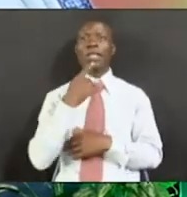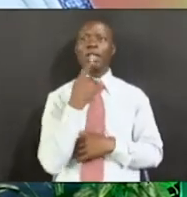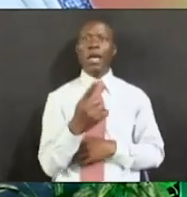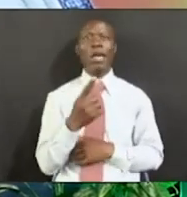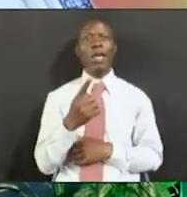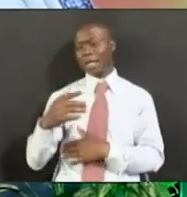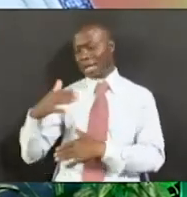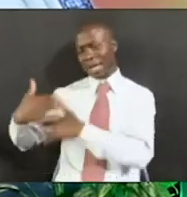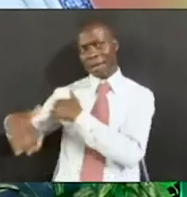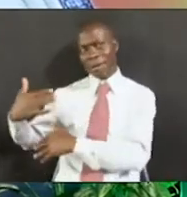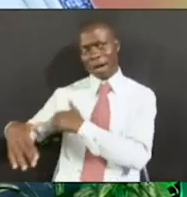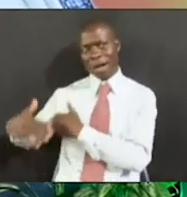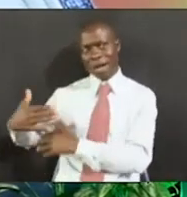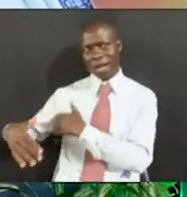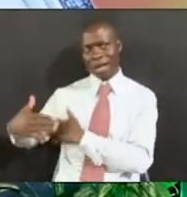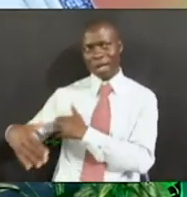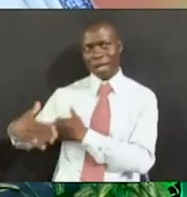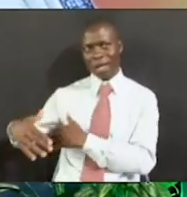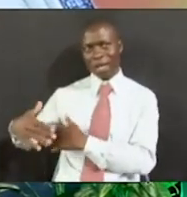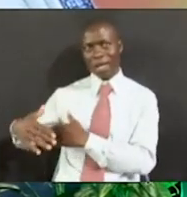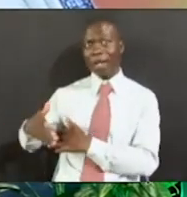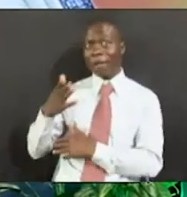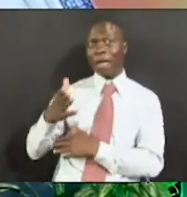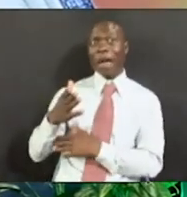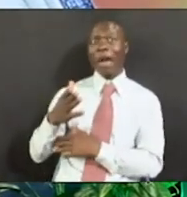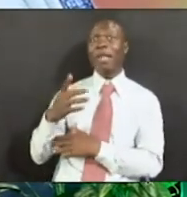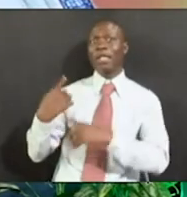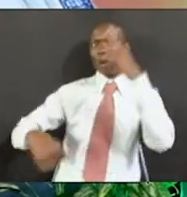"Neighbor, there's a champion in you.